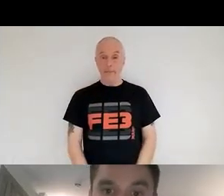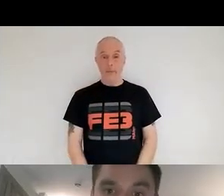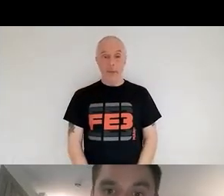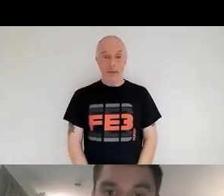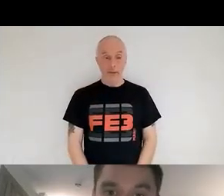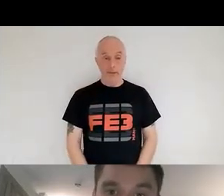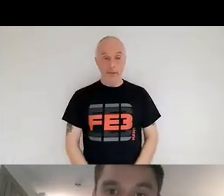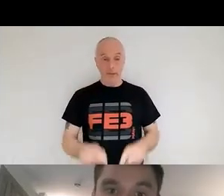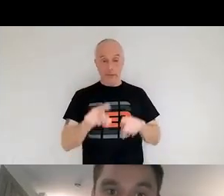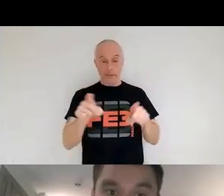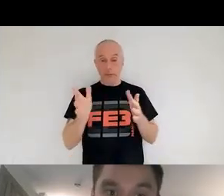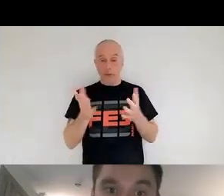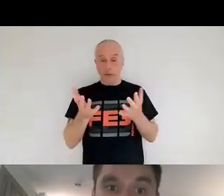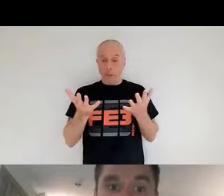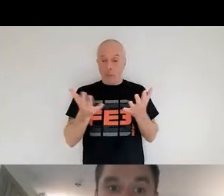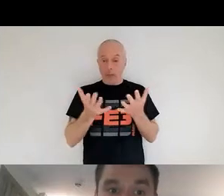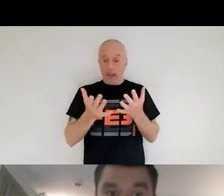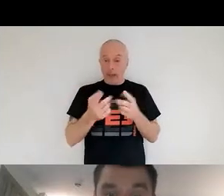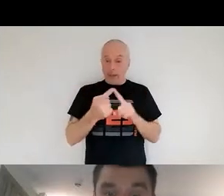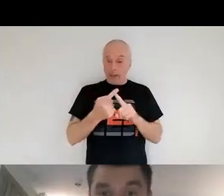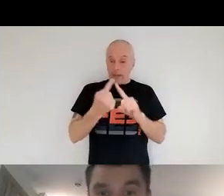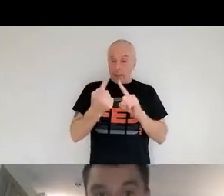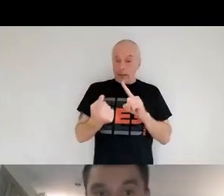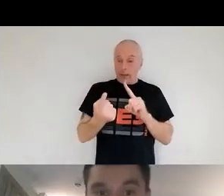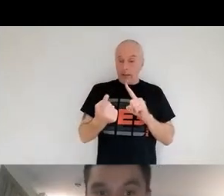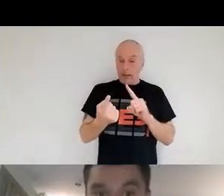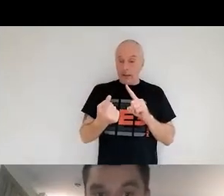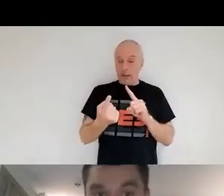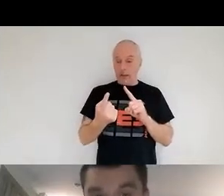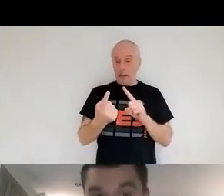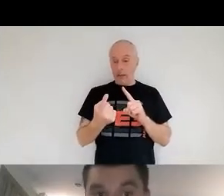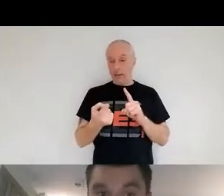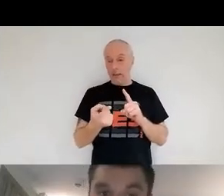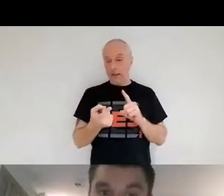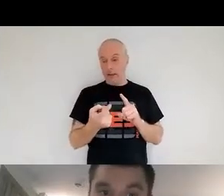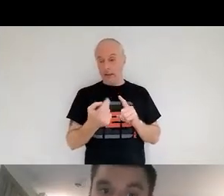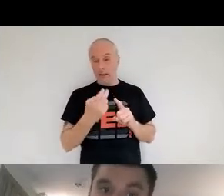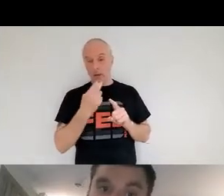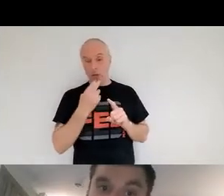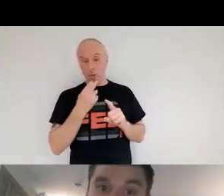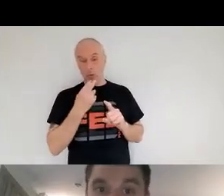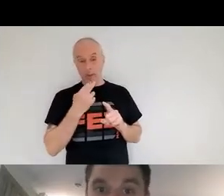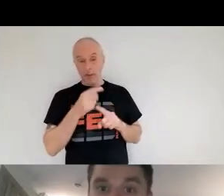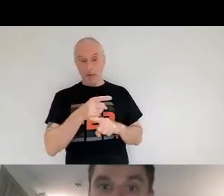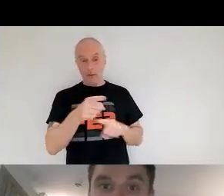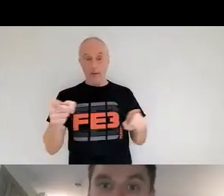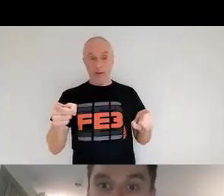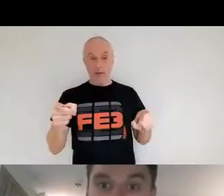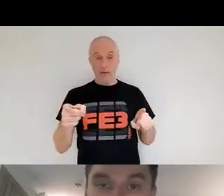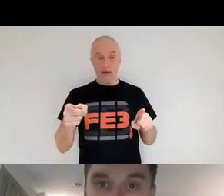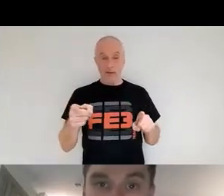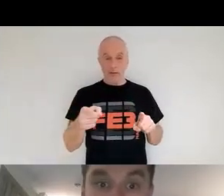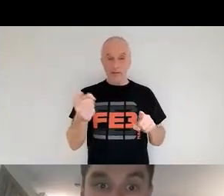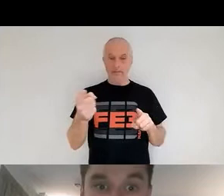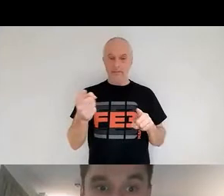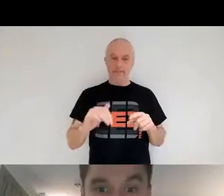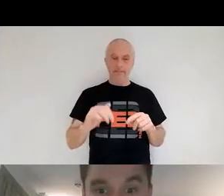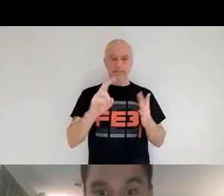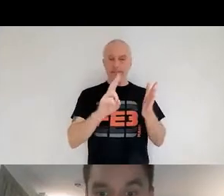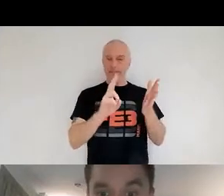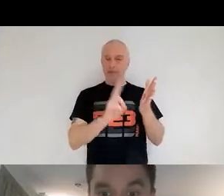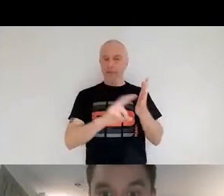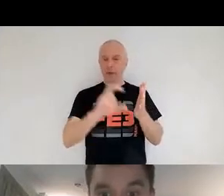just outside Newcastle. This is 668 homes, a school, a church, and then a few other small corner